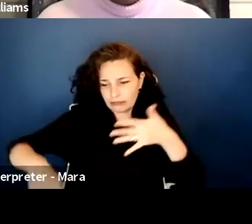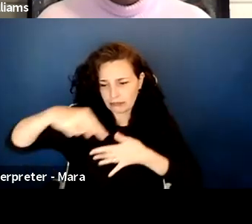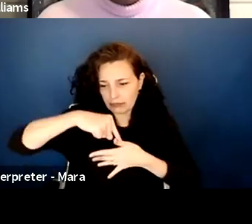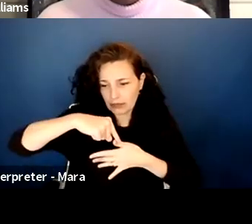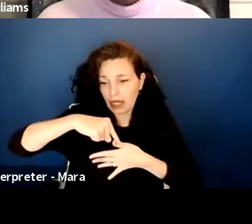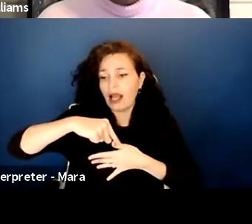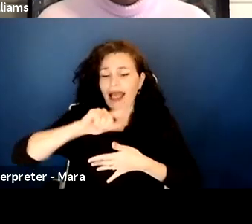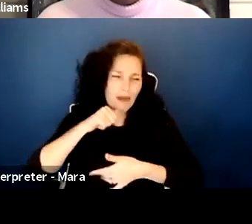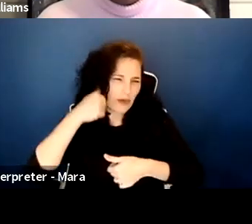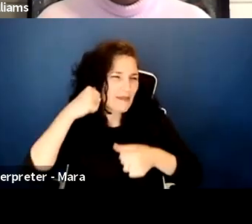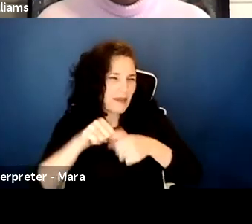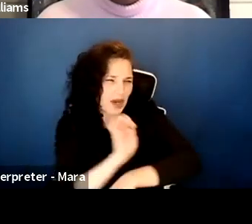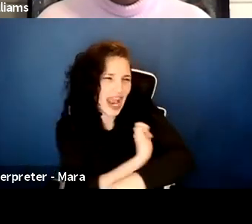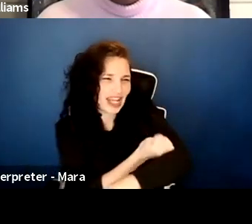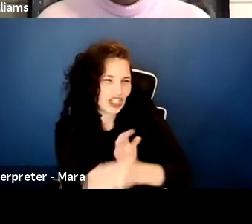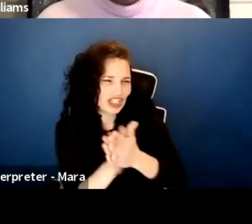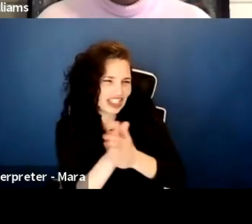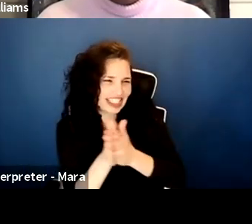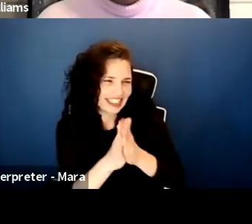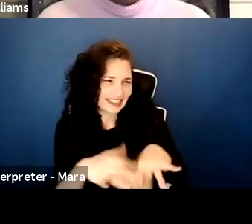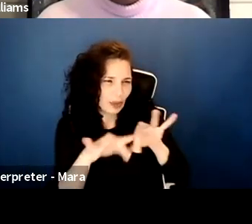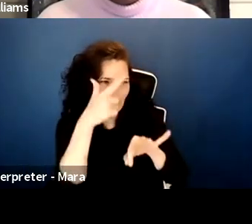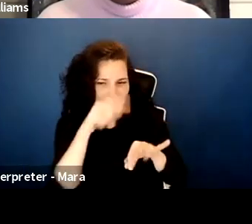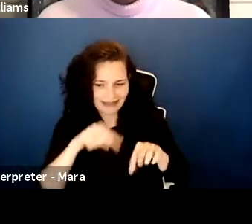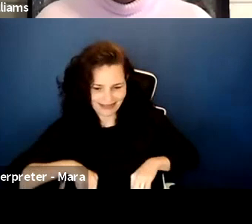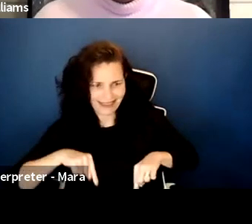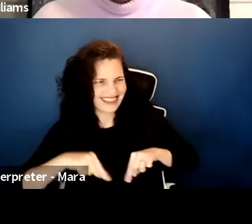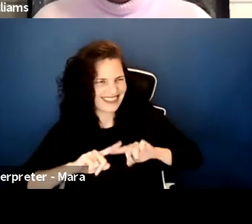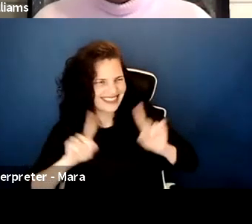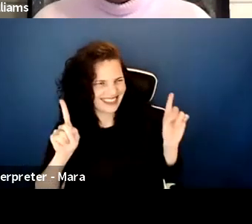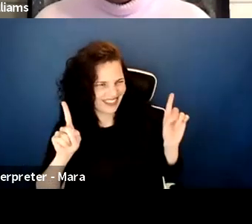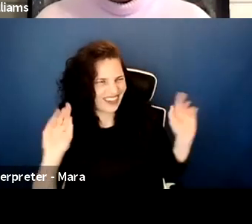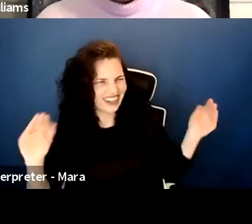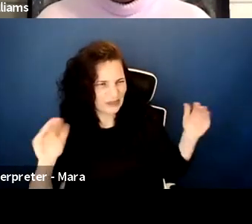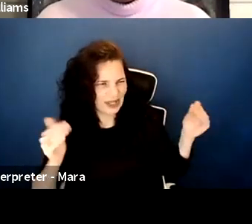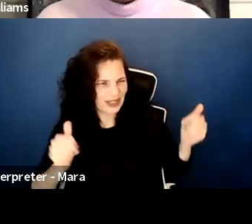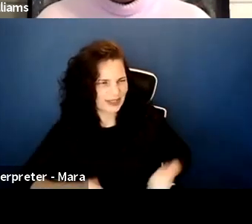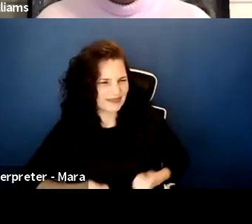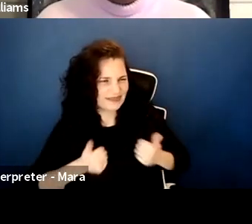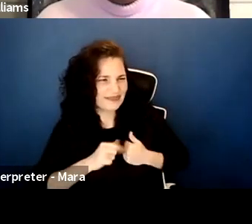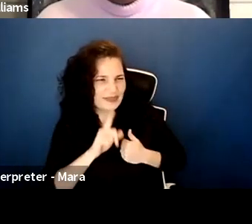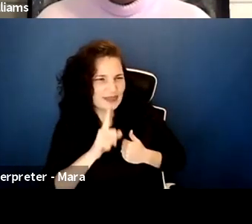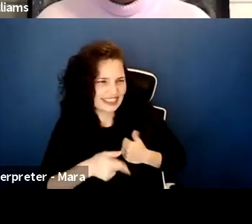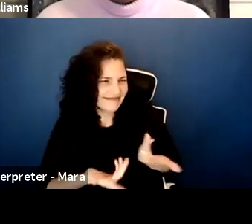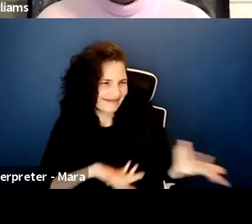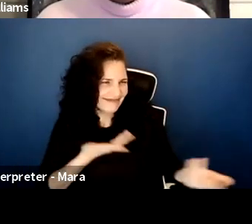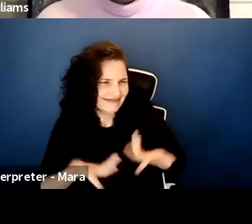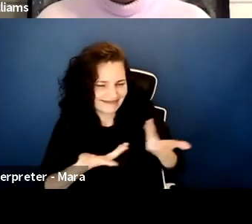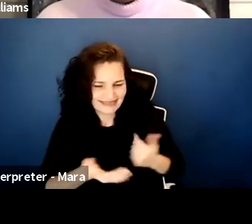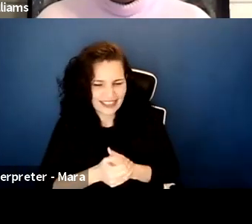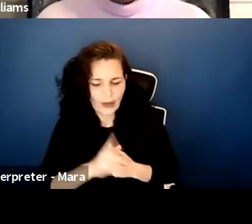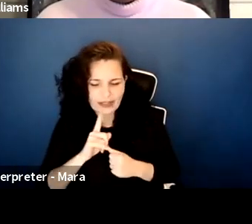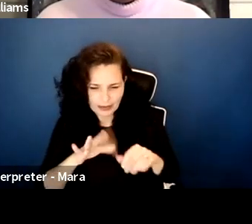keep your energy up. It's different world doing this as opposed to being live. So you want to make sure you're ready